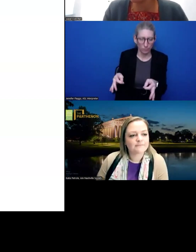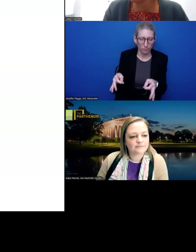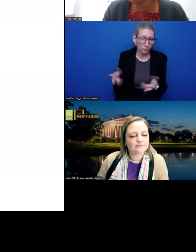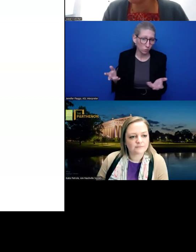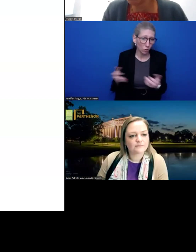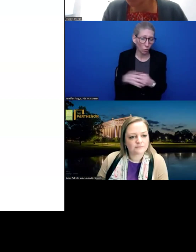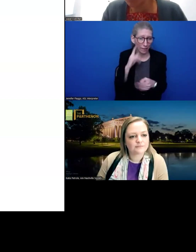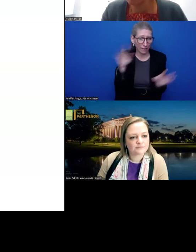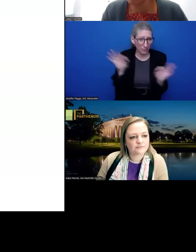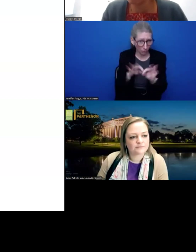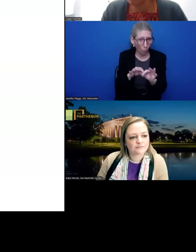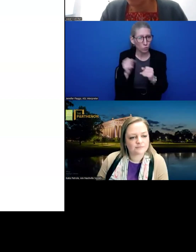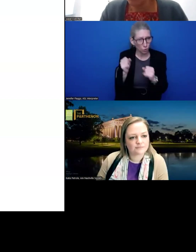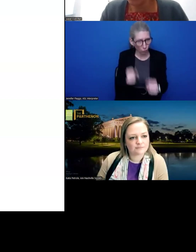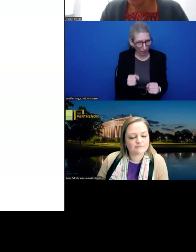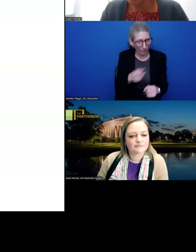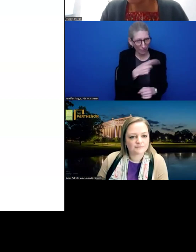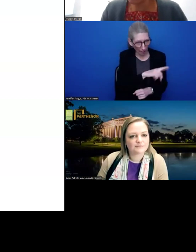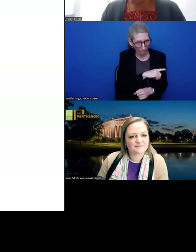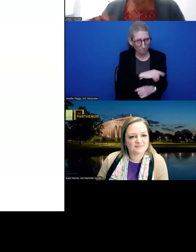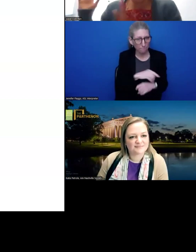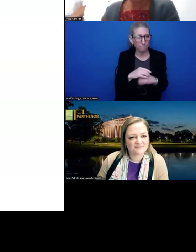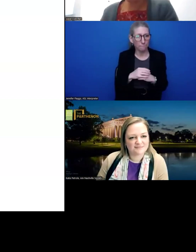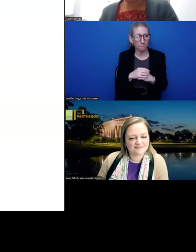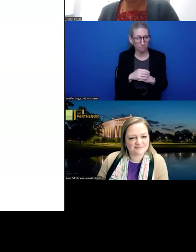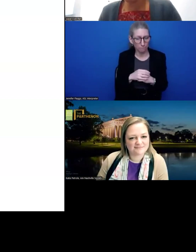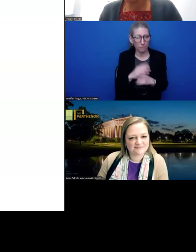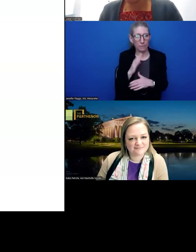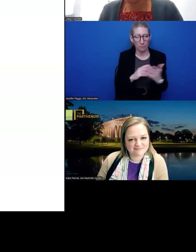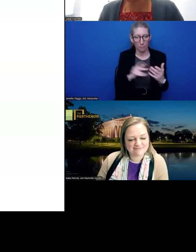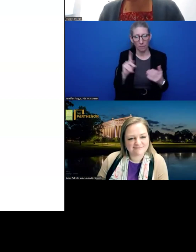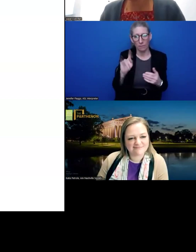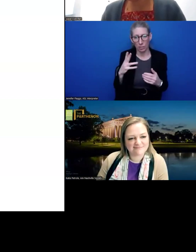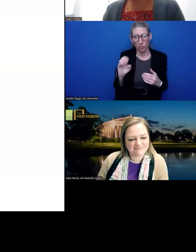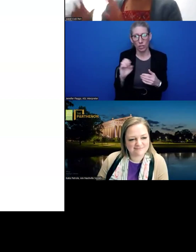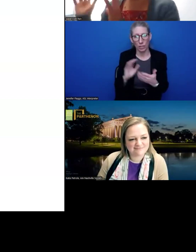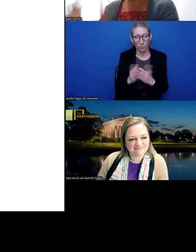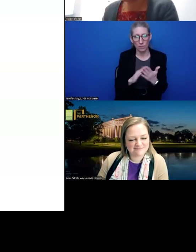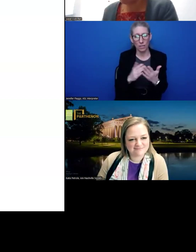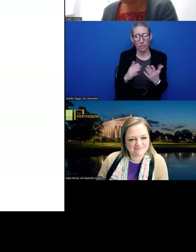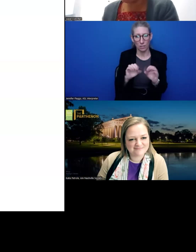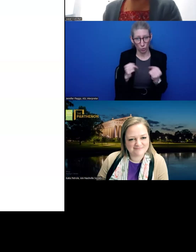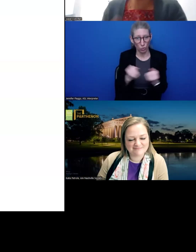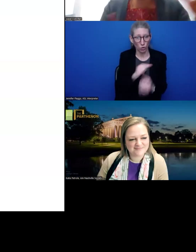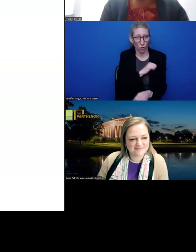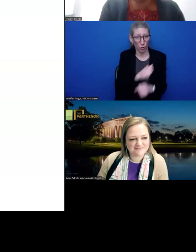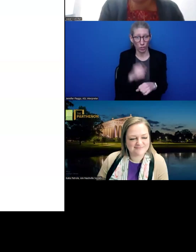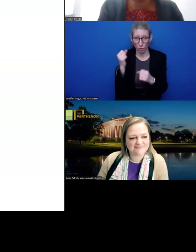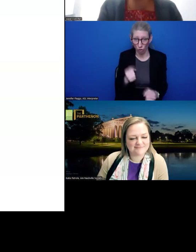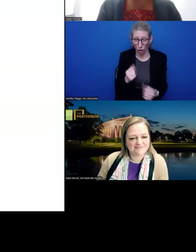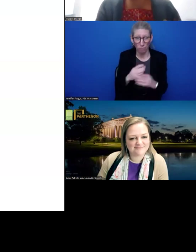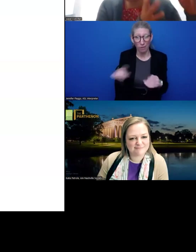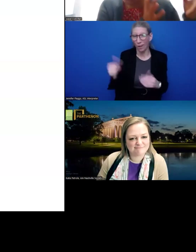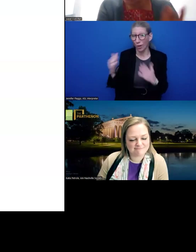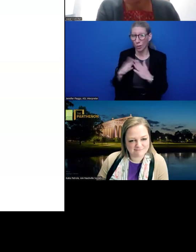it is important to strengthen them. In some K'iche communities, ancestral authorities are strong, but in other